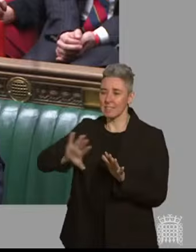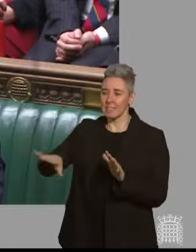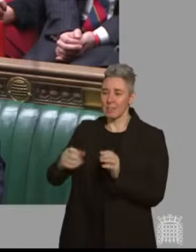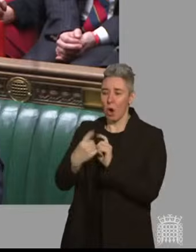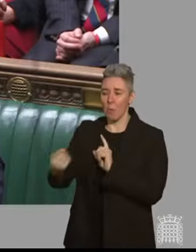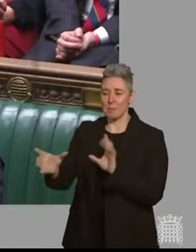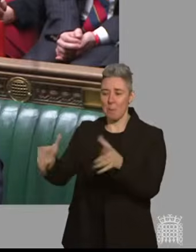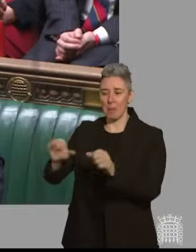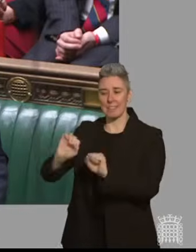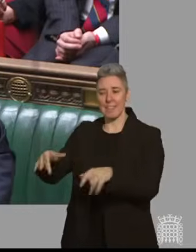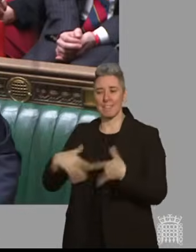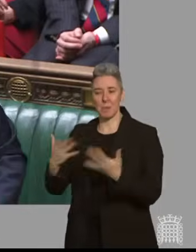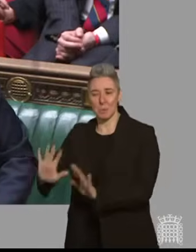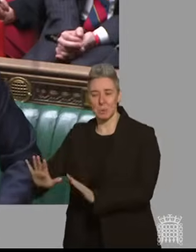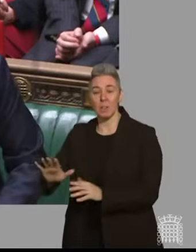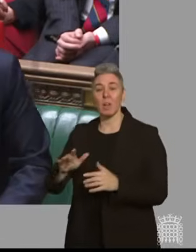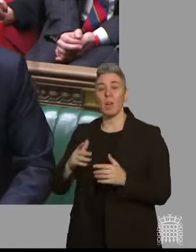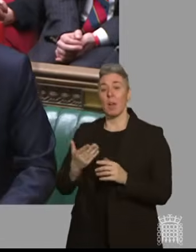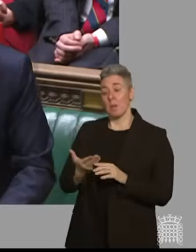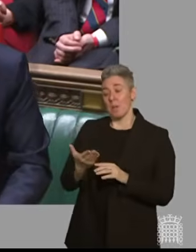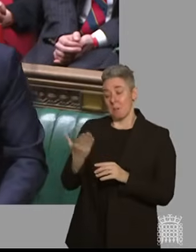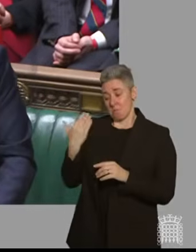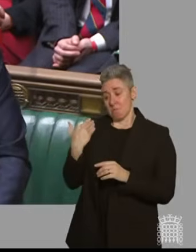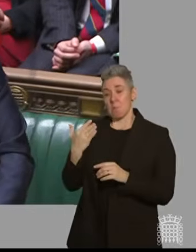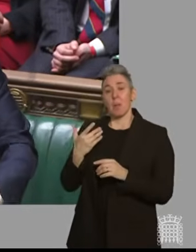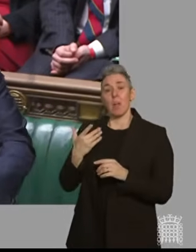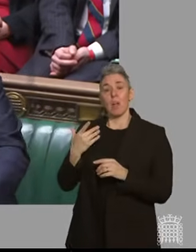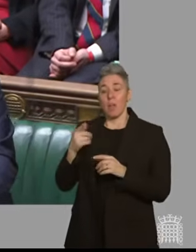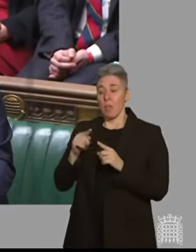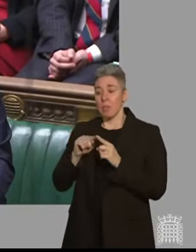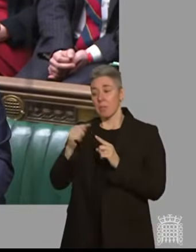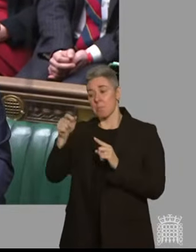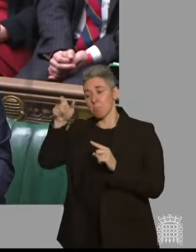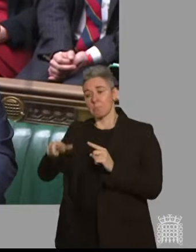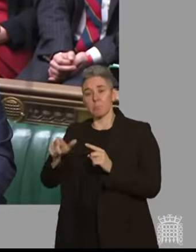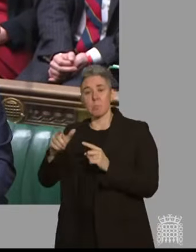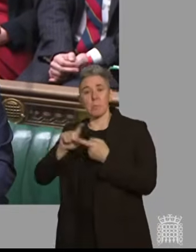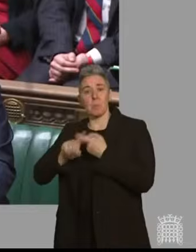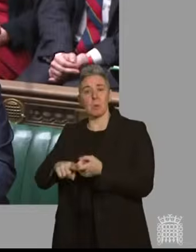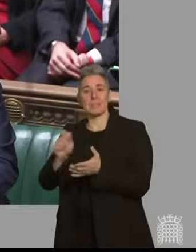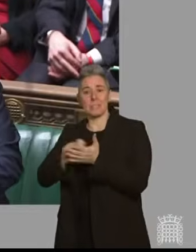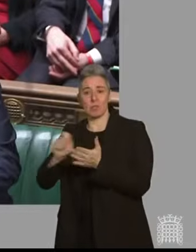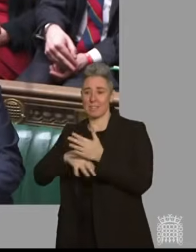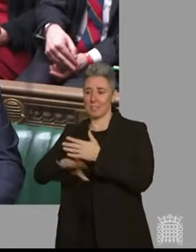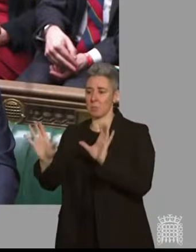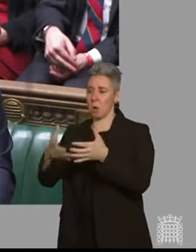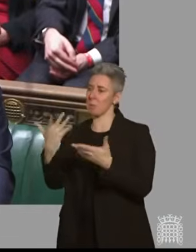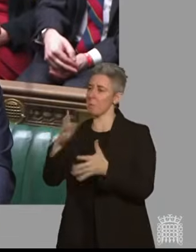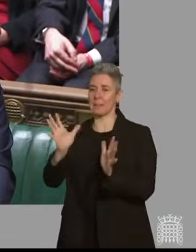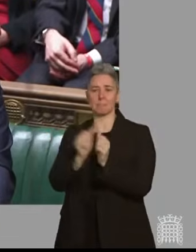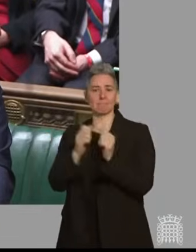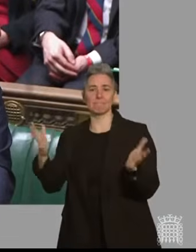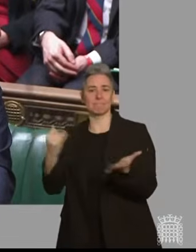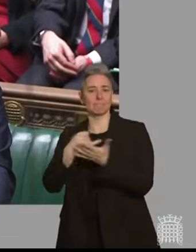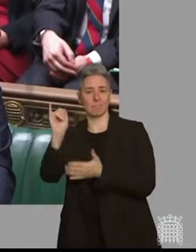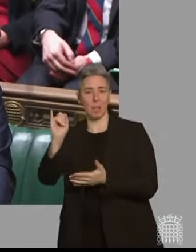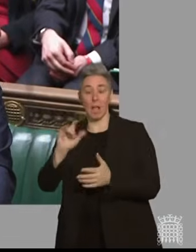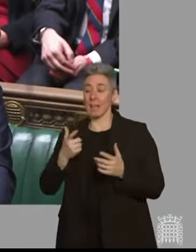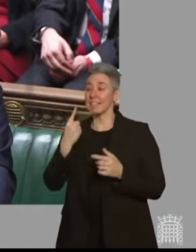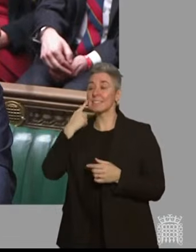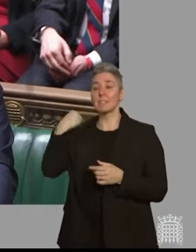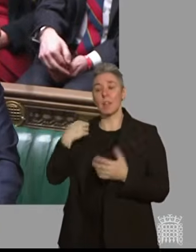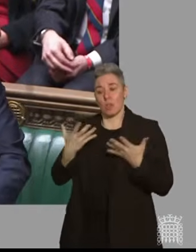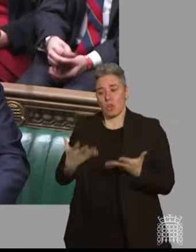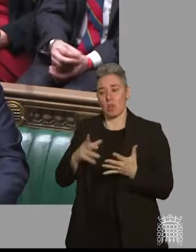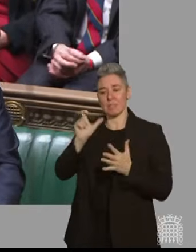completely refuted the claims that were made. And yesterday, the current CEO of the Post Office and the Director of Business Resilience